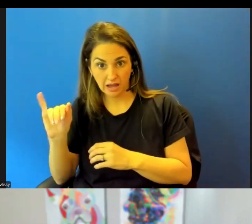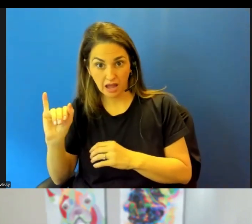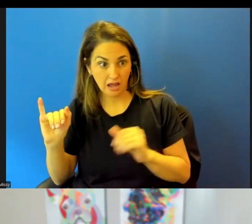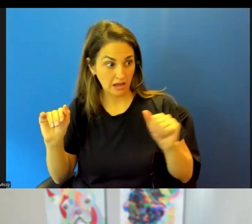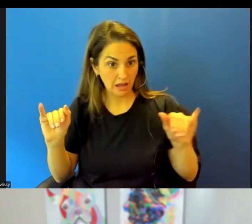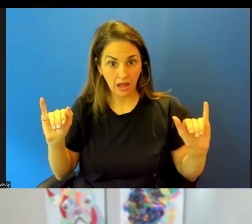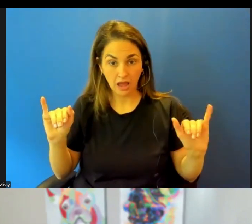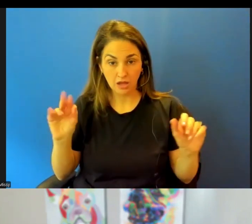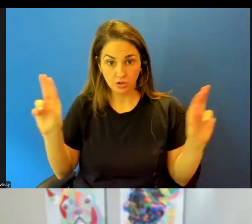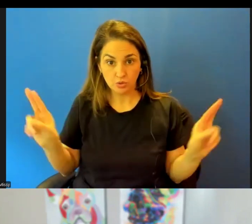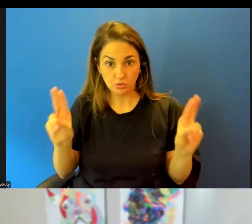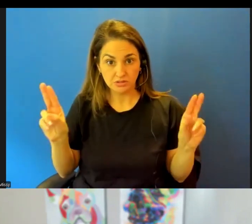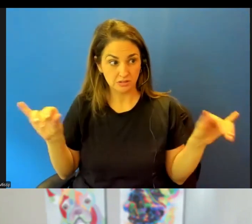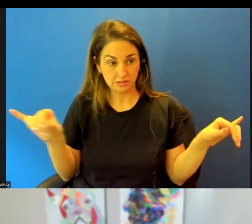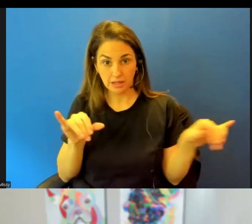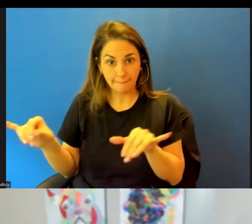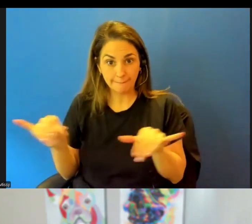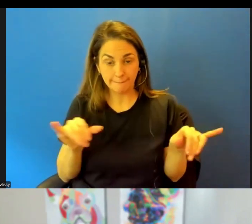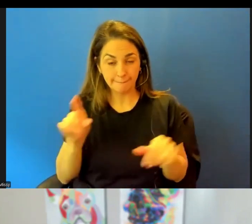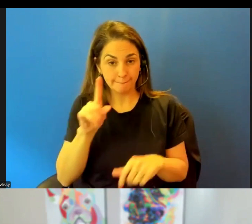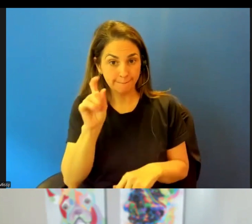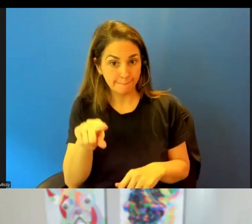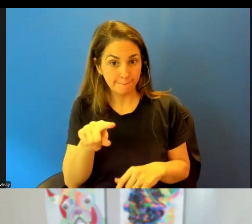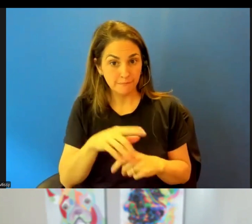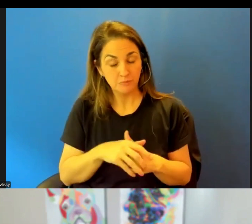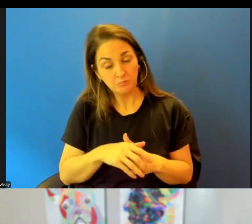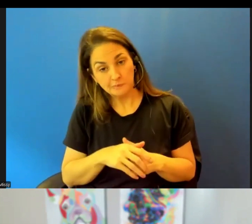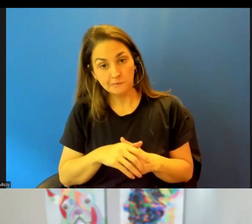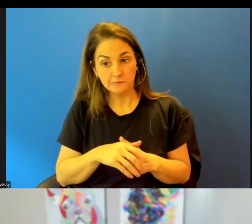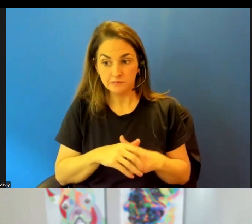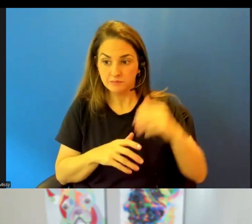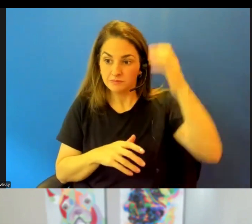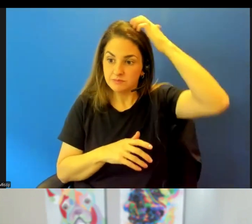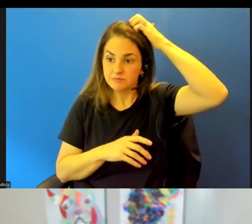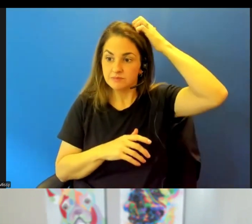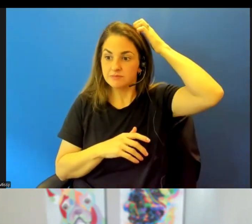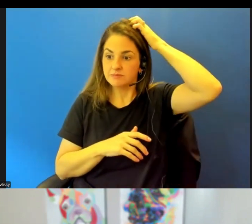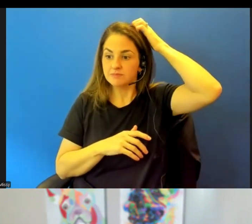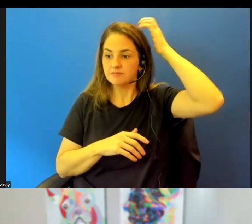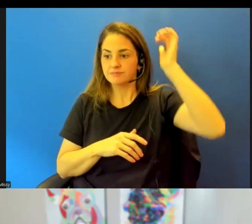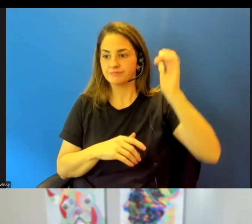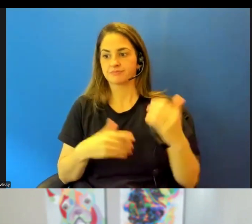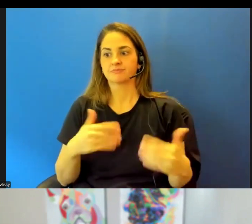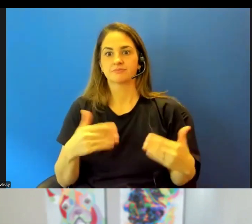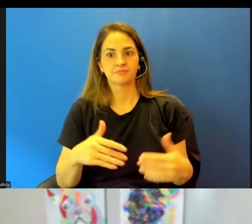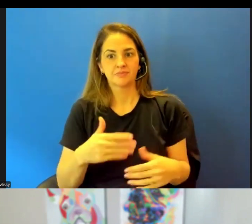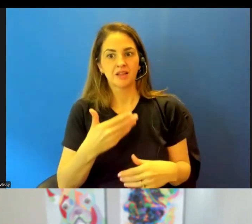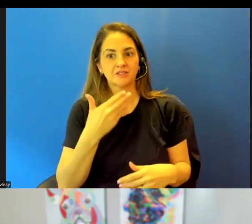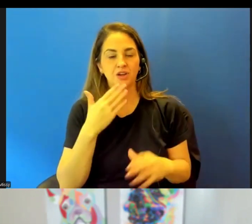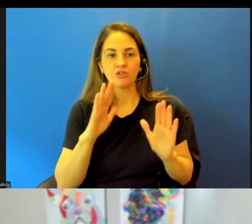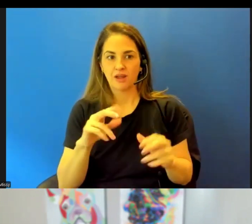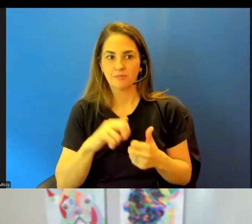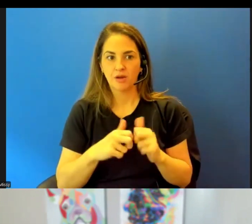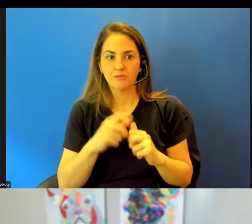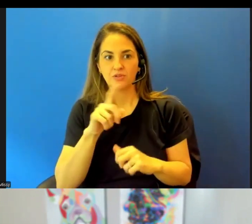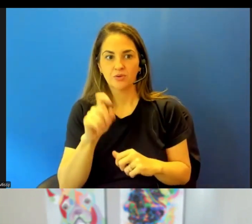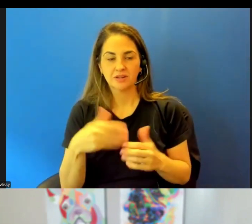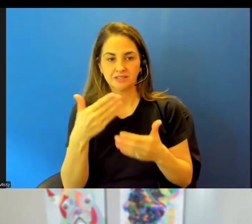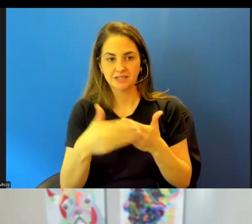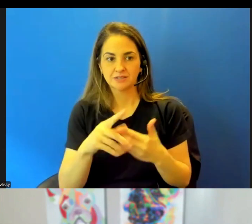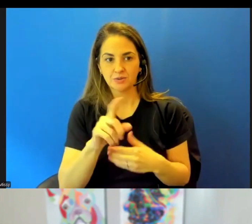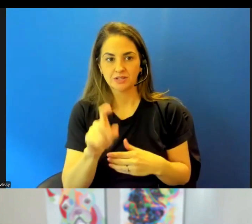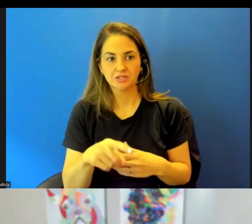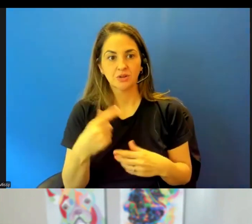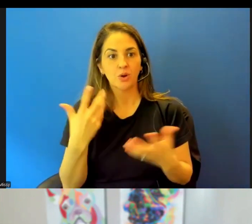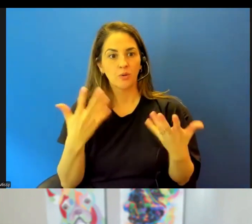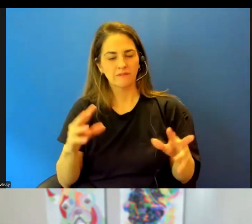So we need to be thinking about it from that perspective as well. Well, that's a great prompt for one of the questions, which was that we've looked